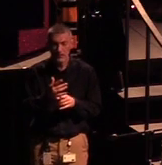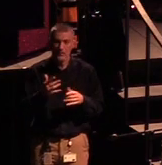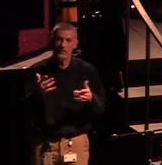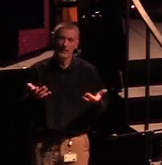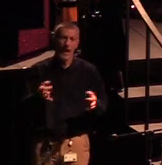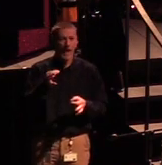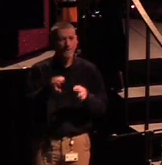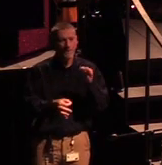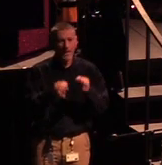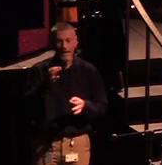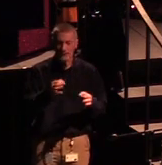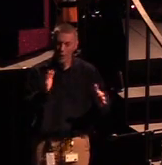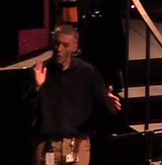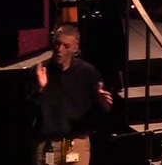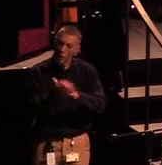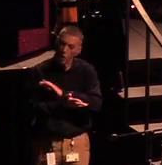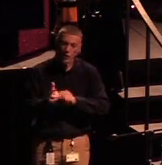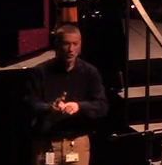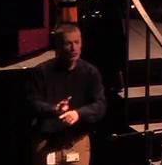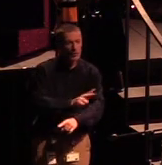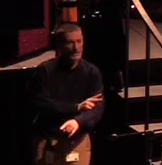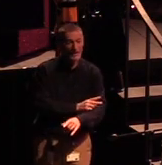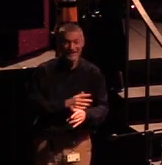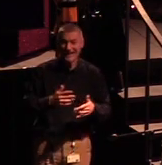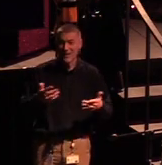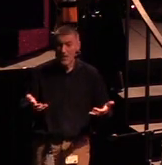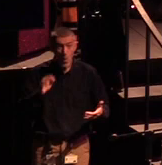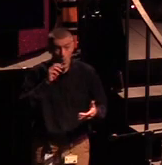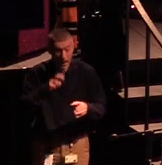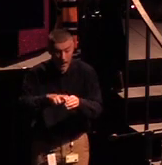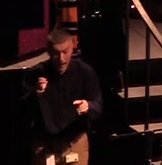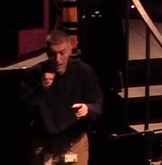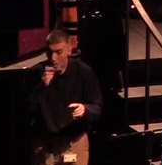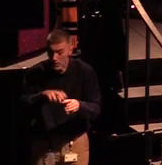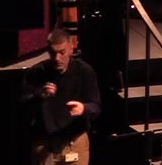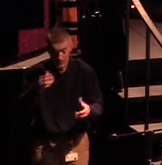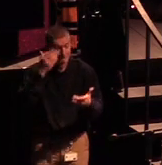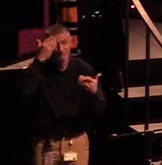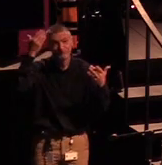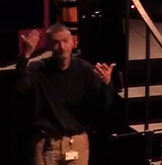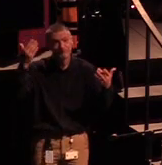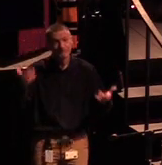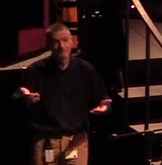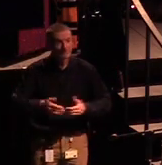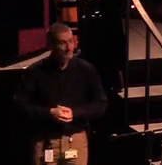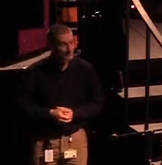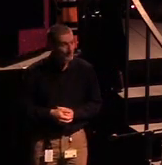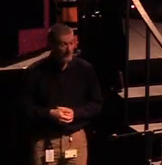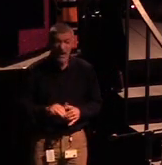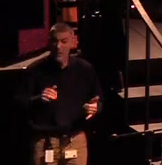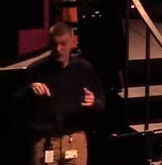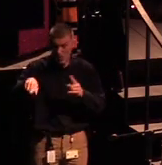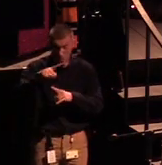political chaos land you know landing on us and now we never know when we are going to leave so and I was going to suggest that maybe we could all pack our bags